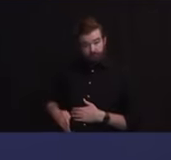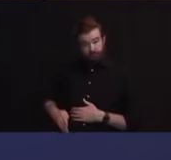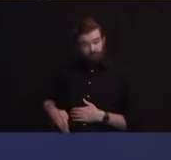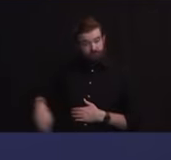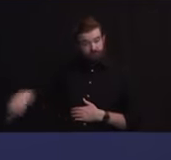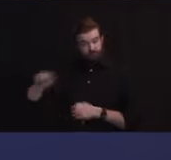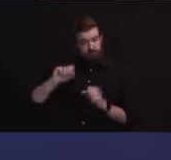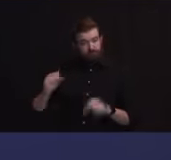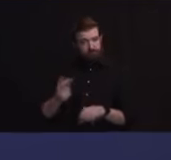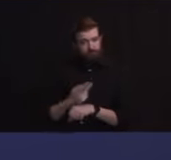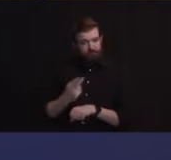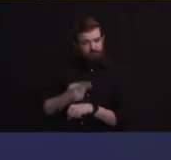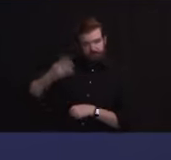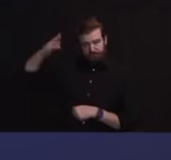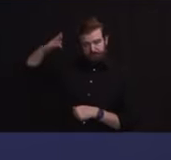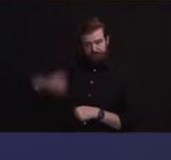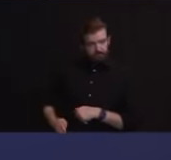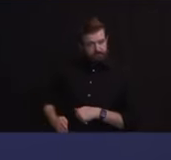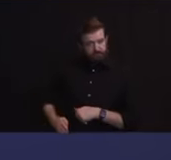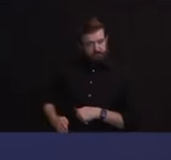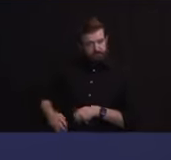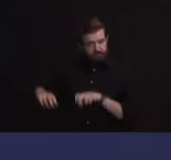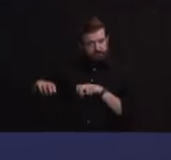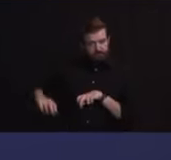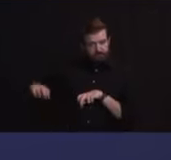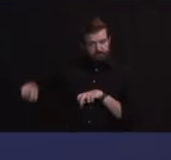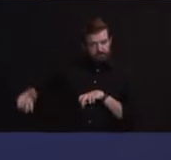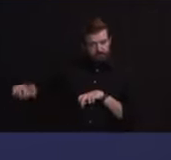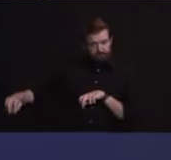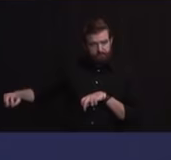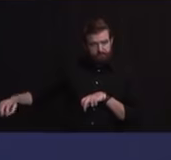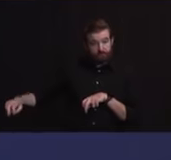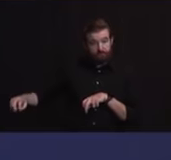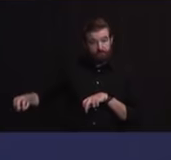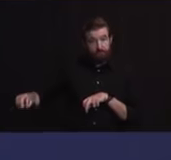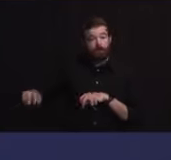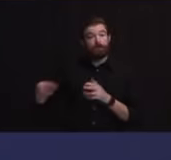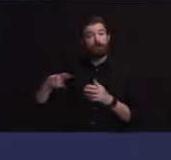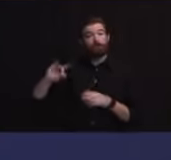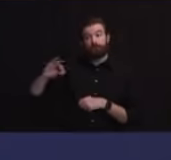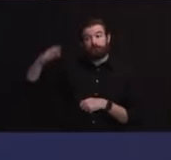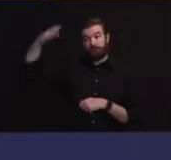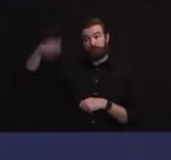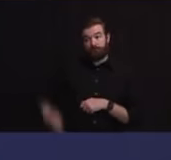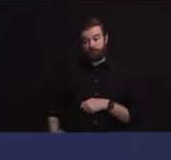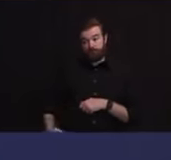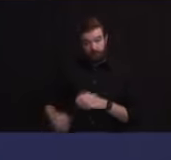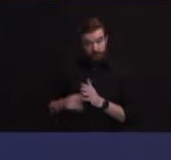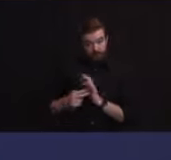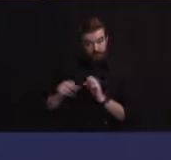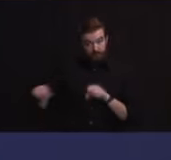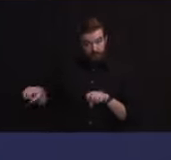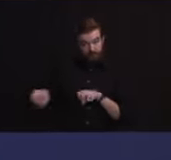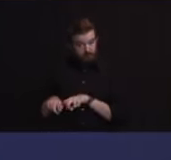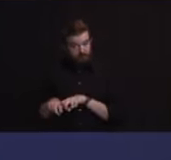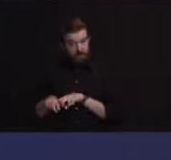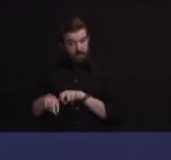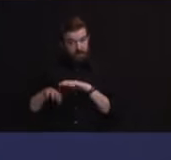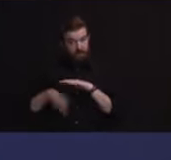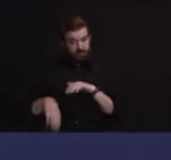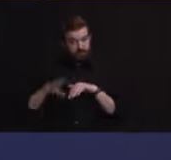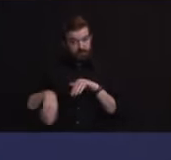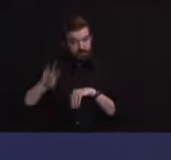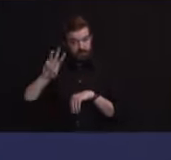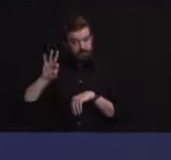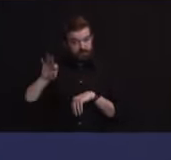separate tables, they can then be closer than 6 feet. I think that people have a feeling that the